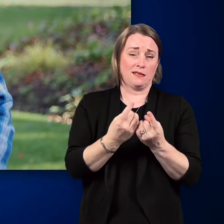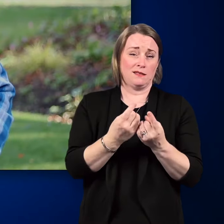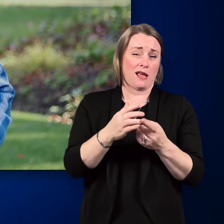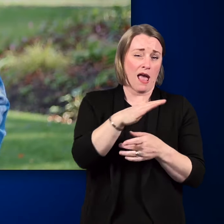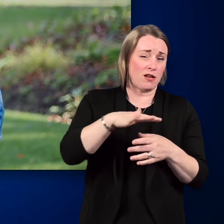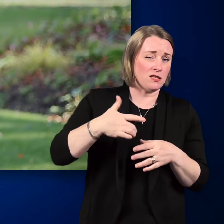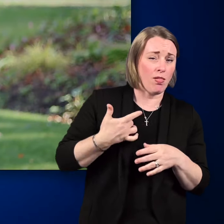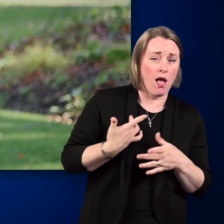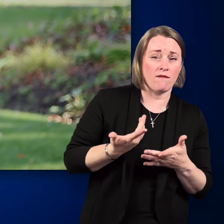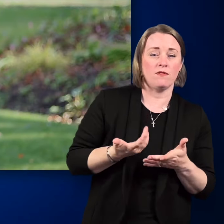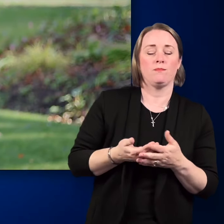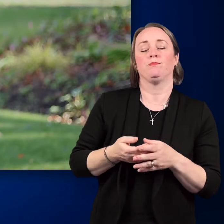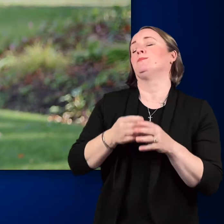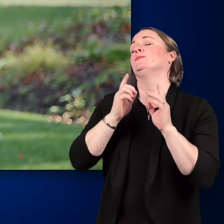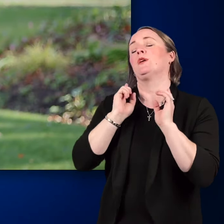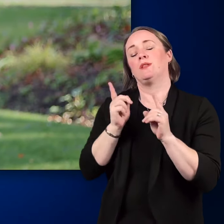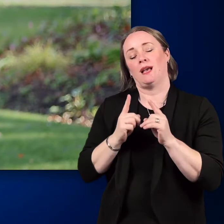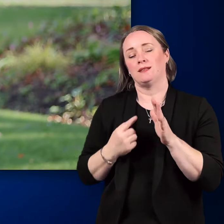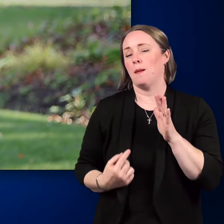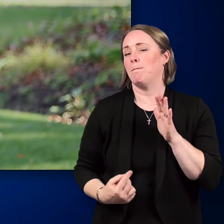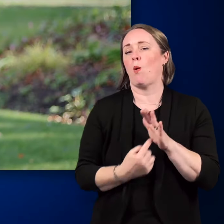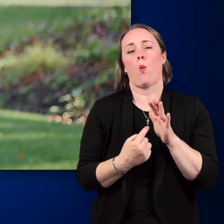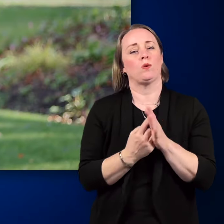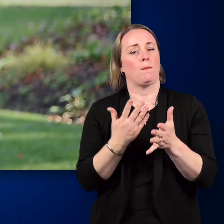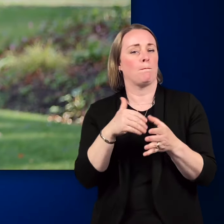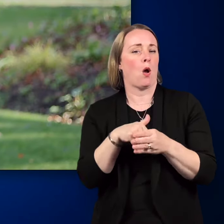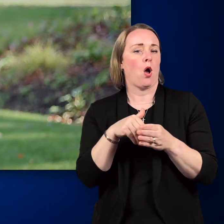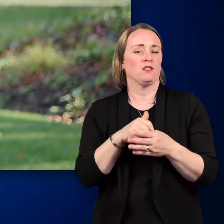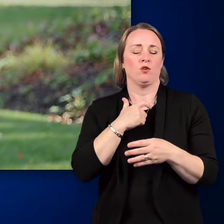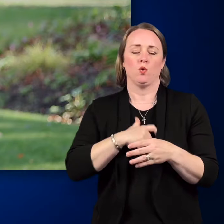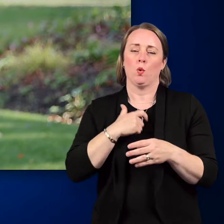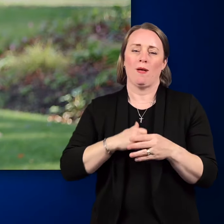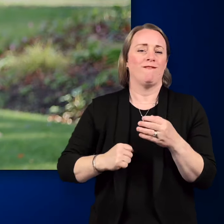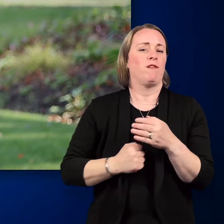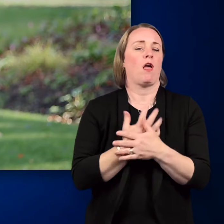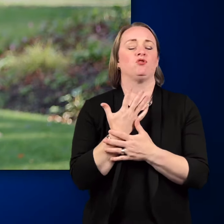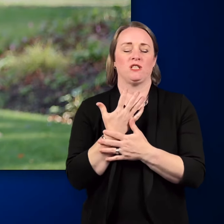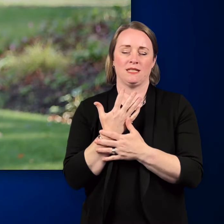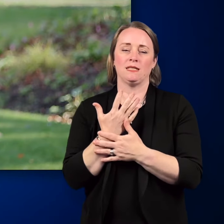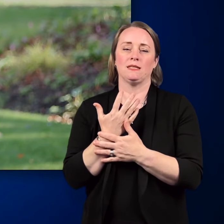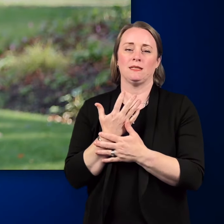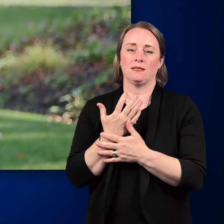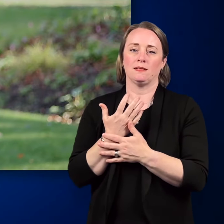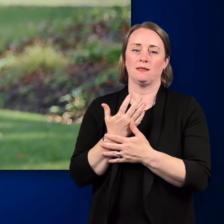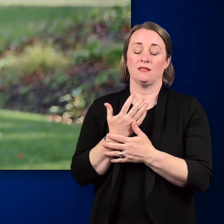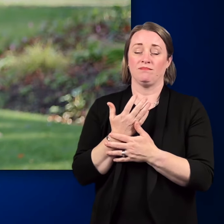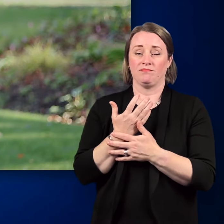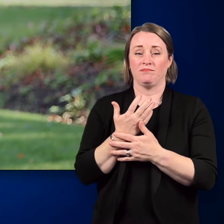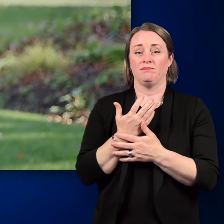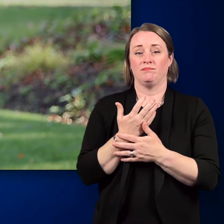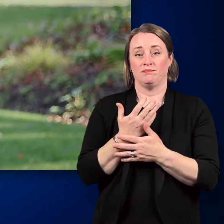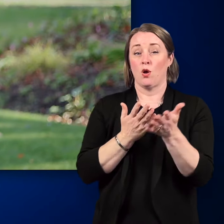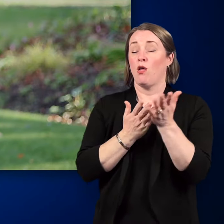So these are significant aspects. Human flourishing by virtue of